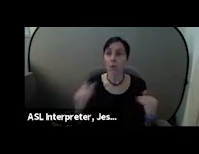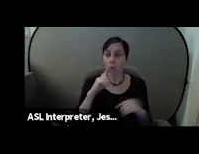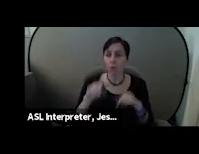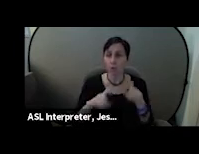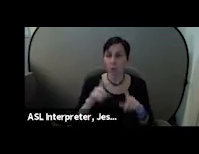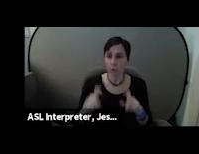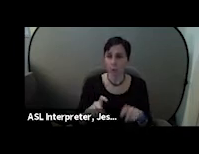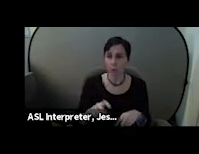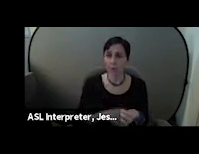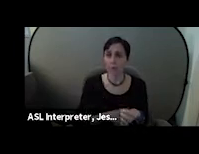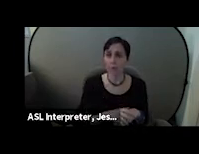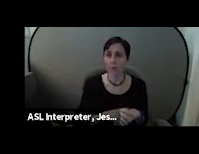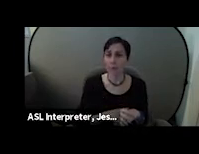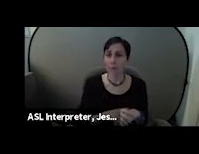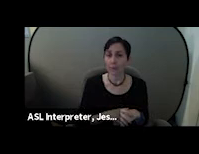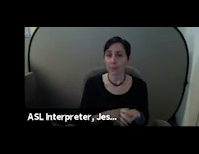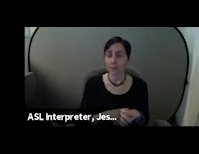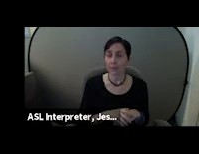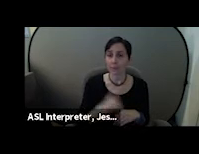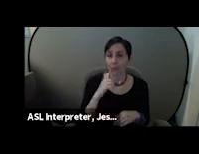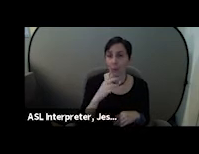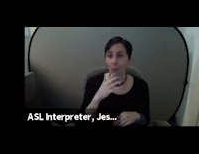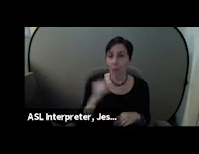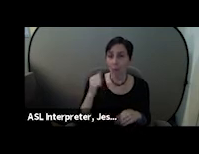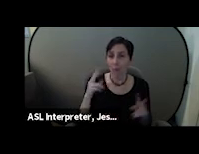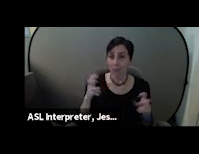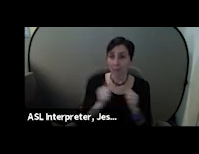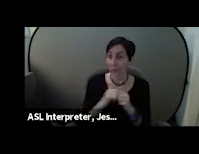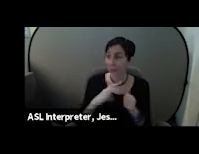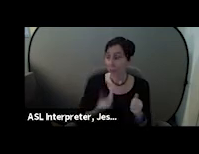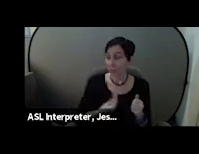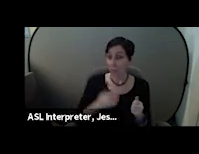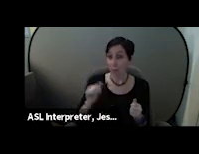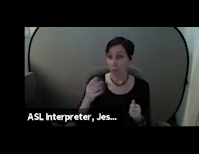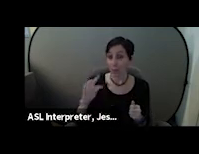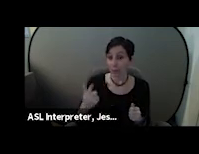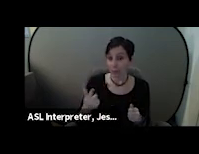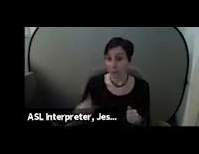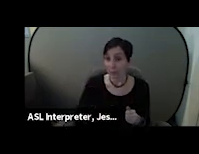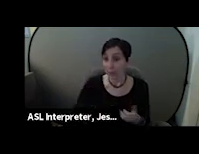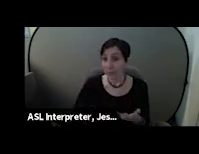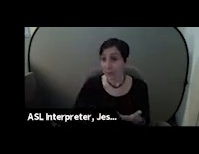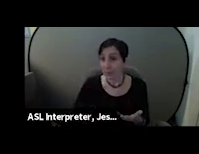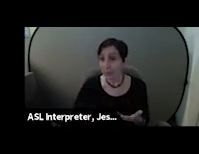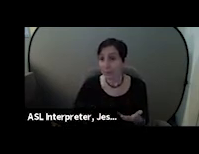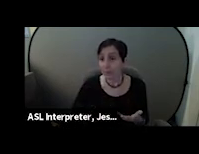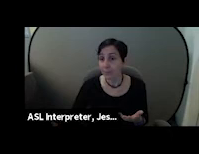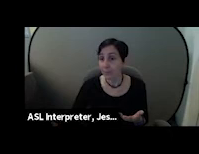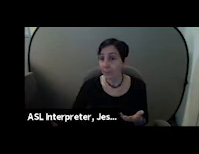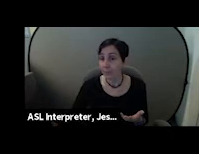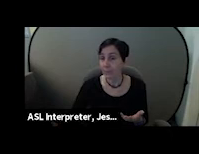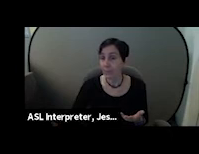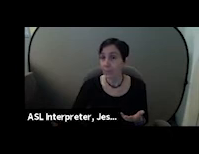and issues surrounding trans aging, because I'm sure that some of the elders and maybe even some of the younger people may